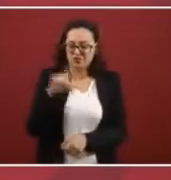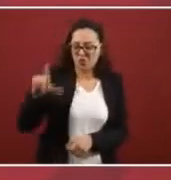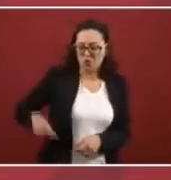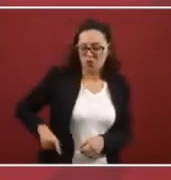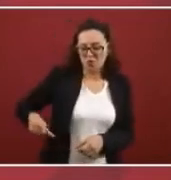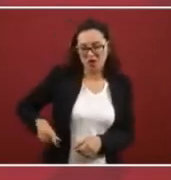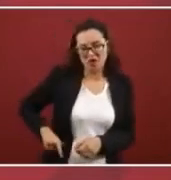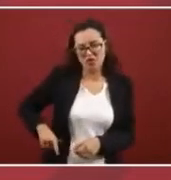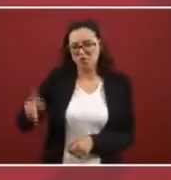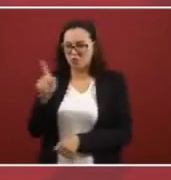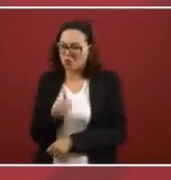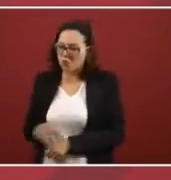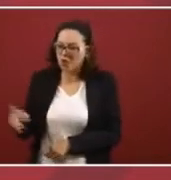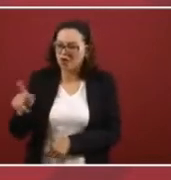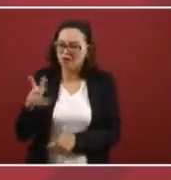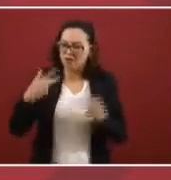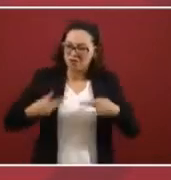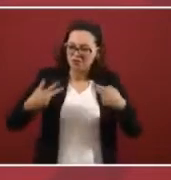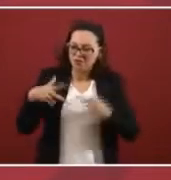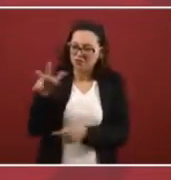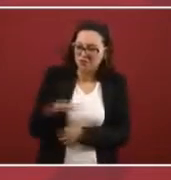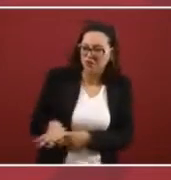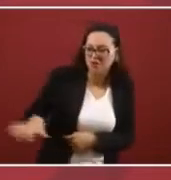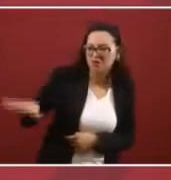a public servant